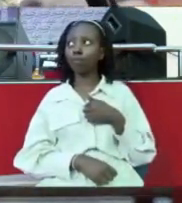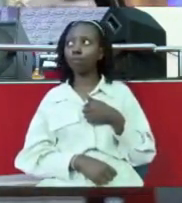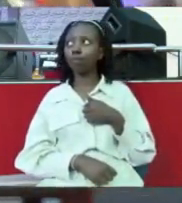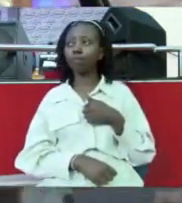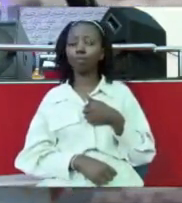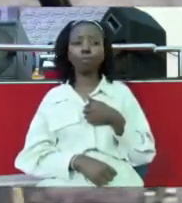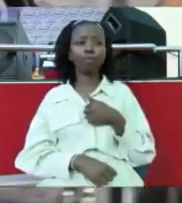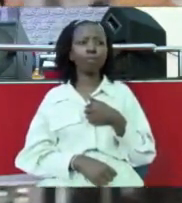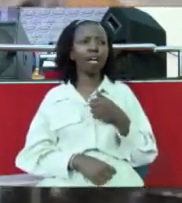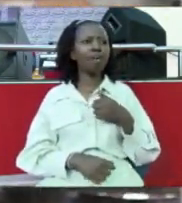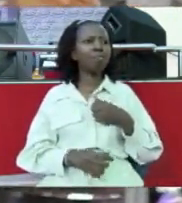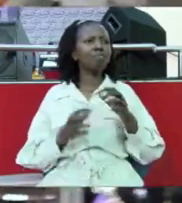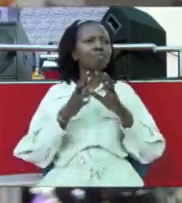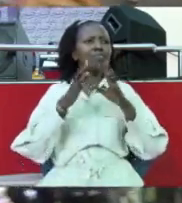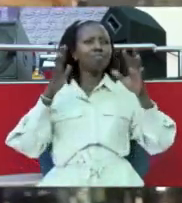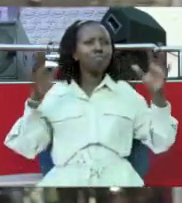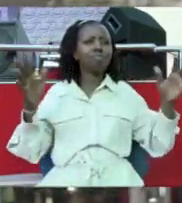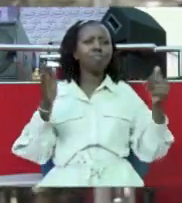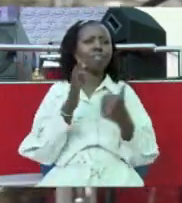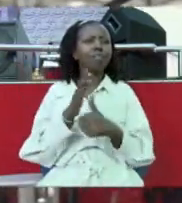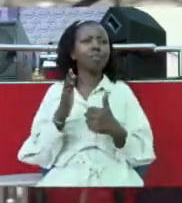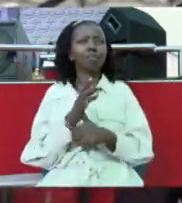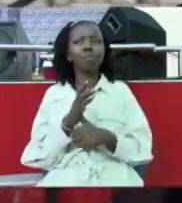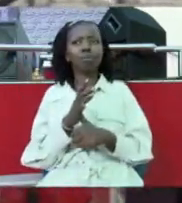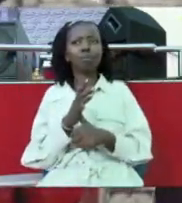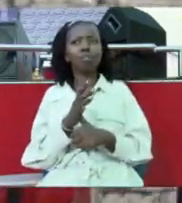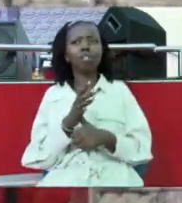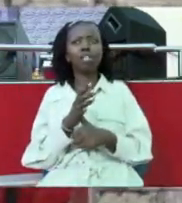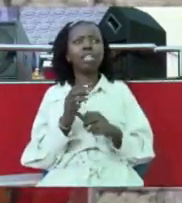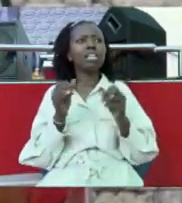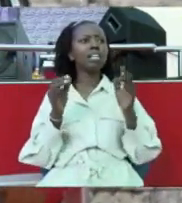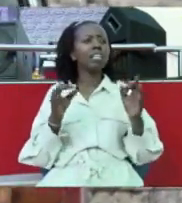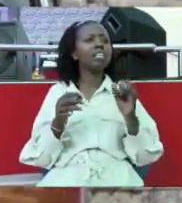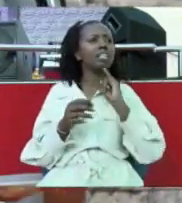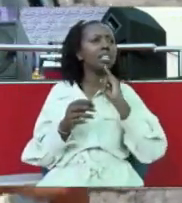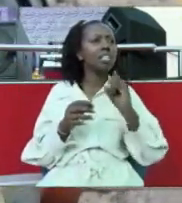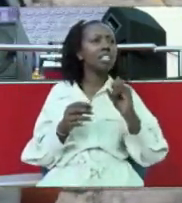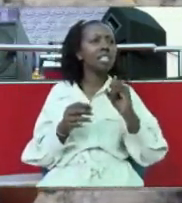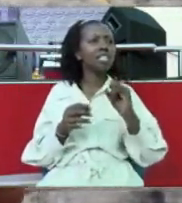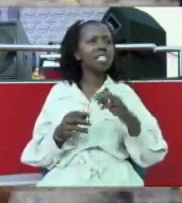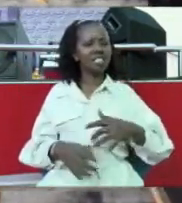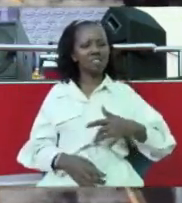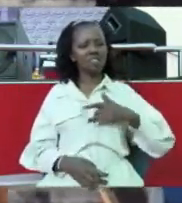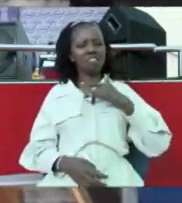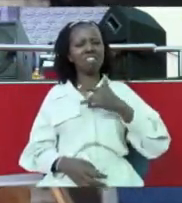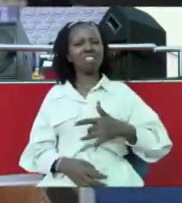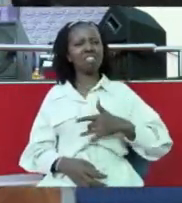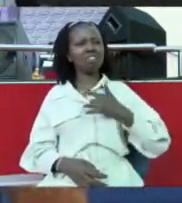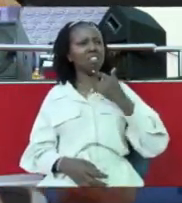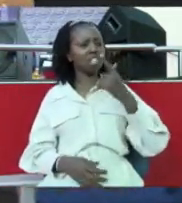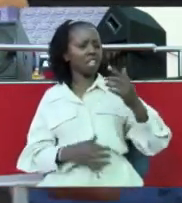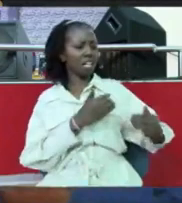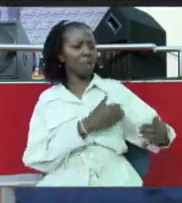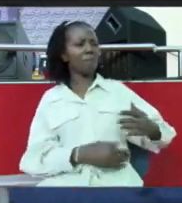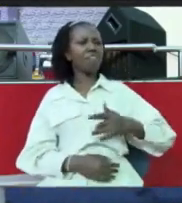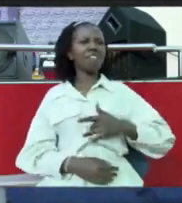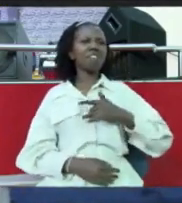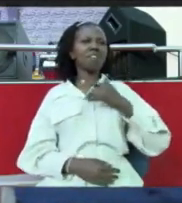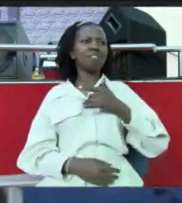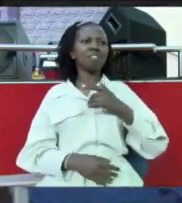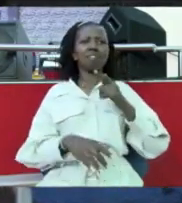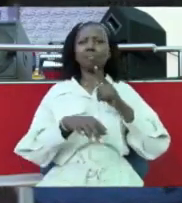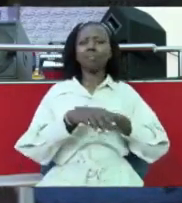My biggest problem shida is feeling. Mwambie jirani yako ma feeling. Kuhisi. You know,